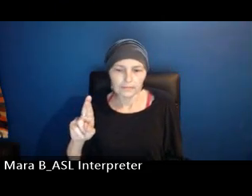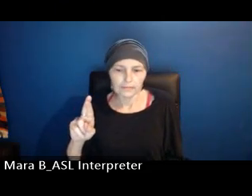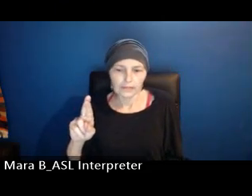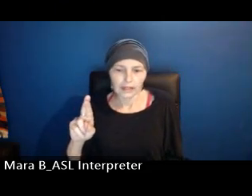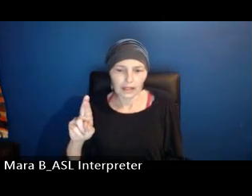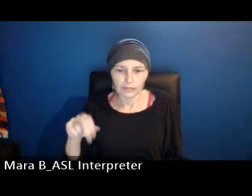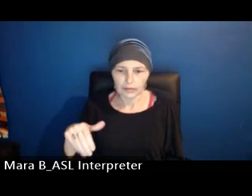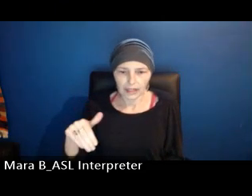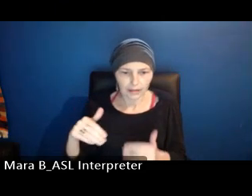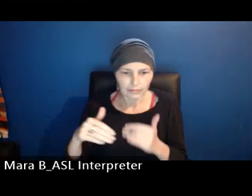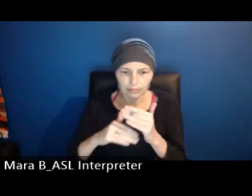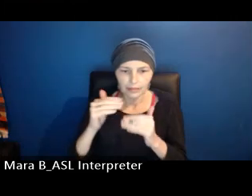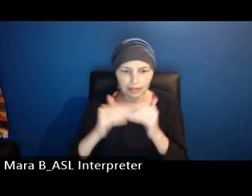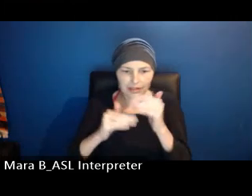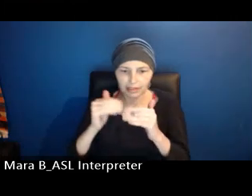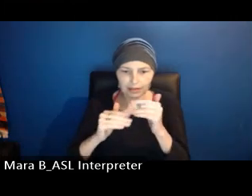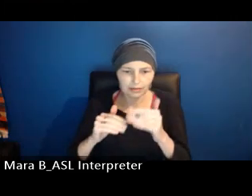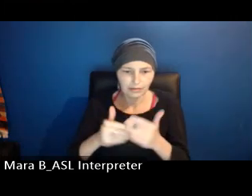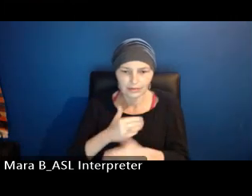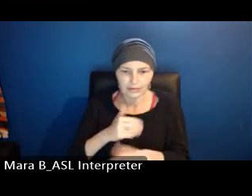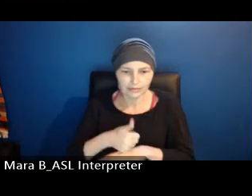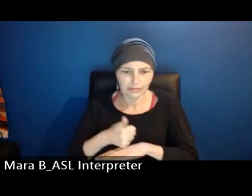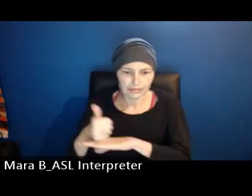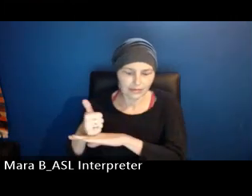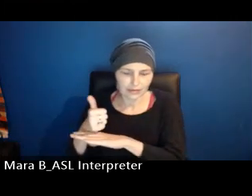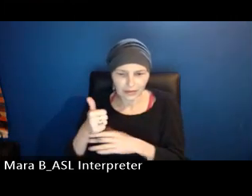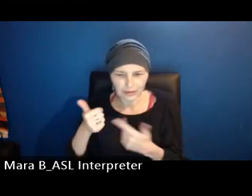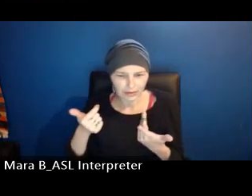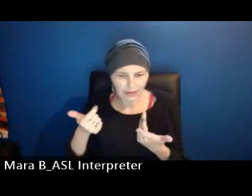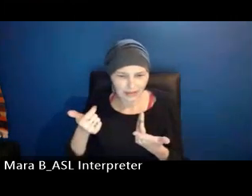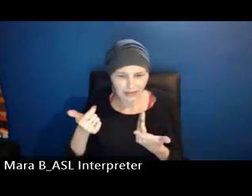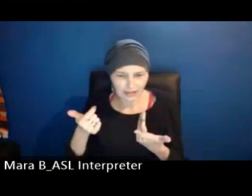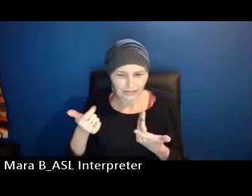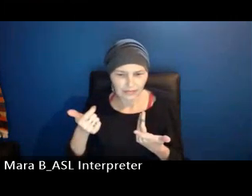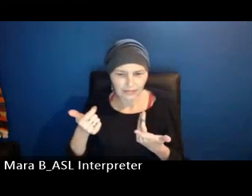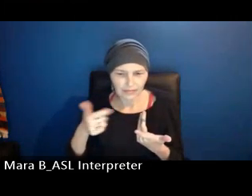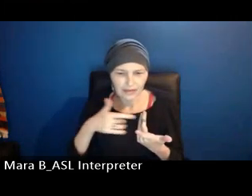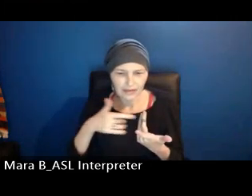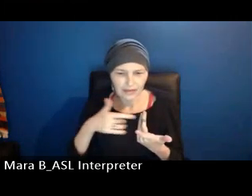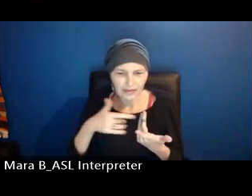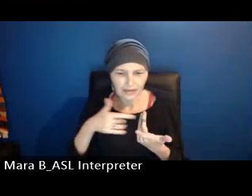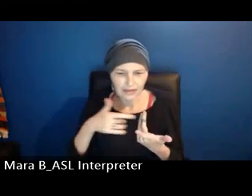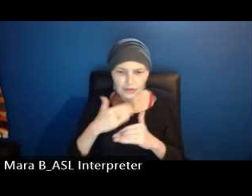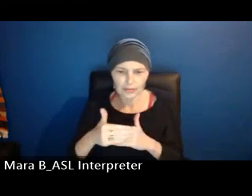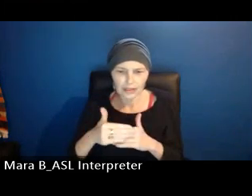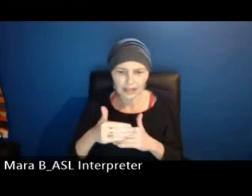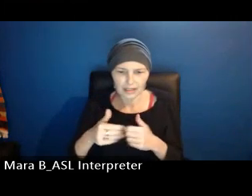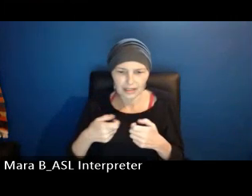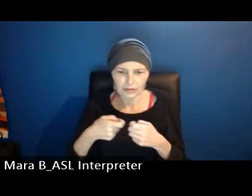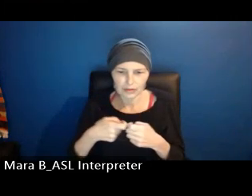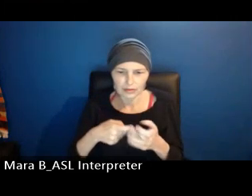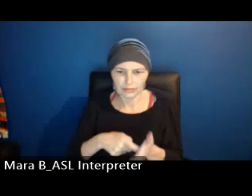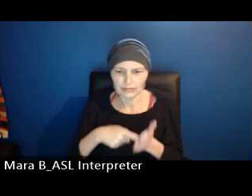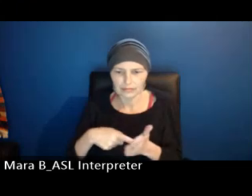work with all of the solar station and other electrical requirements as it is right now. Number two, I think